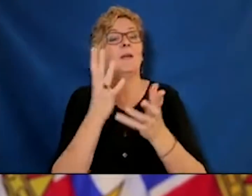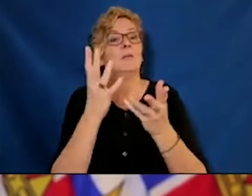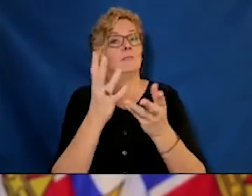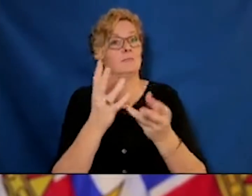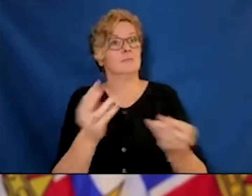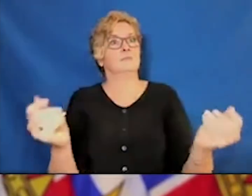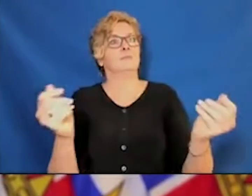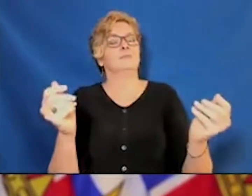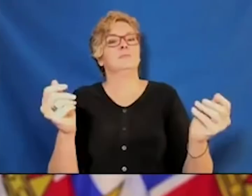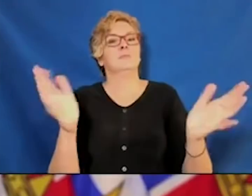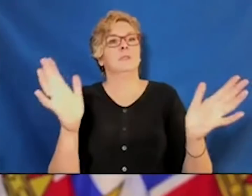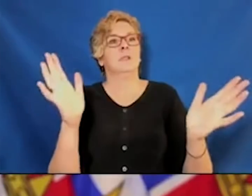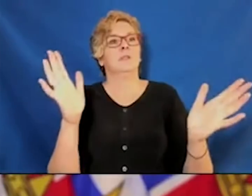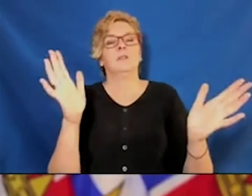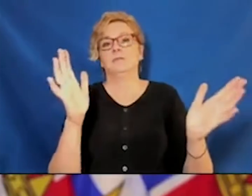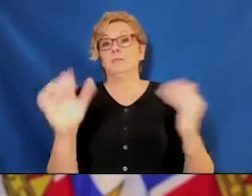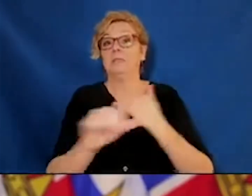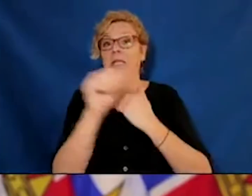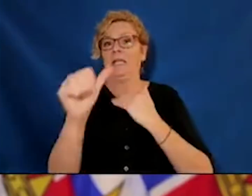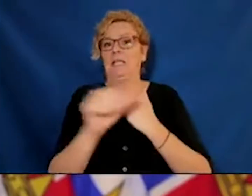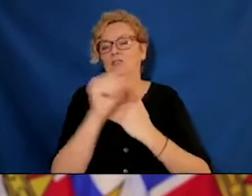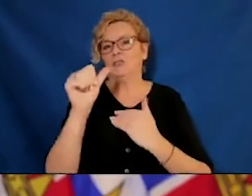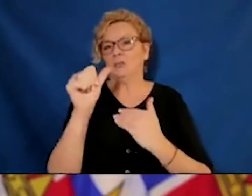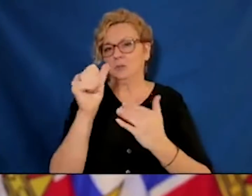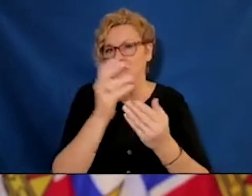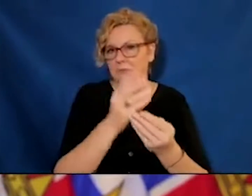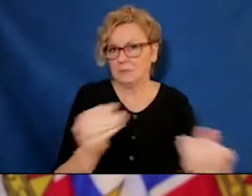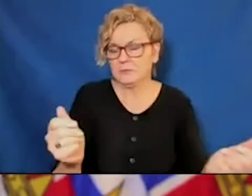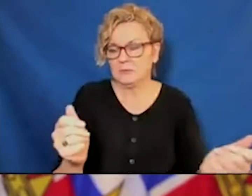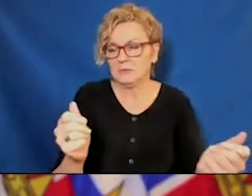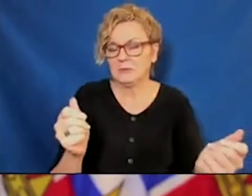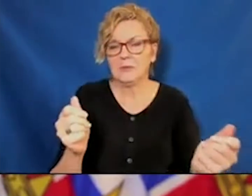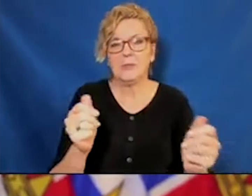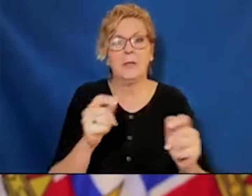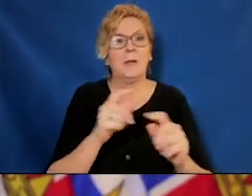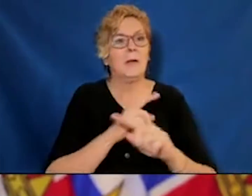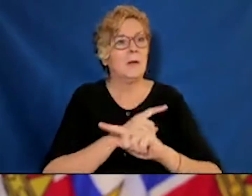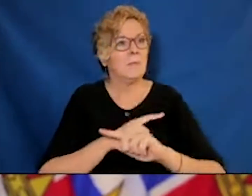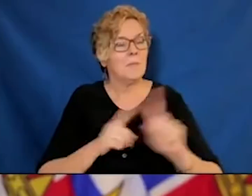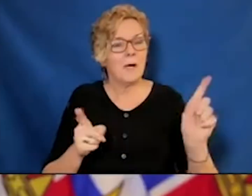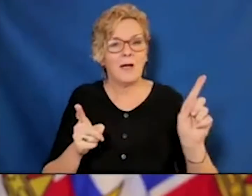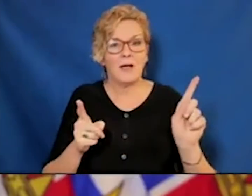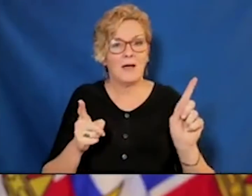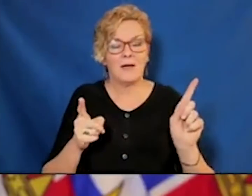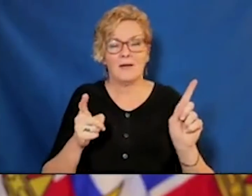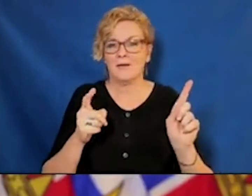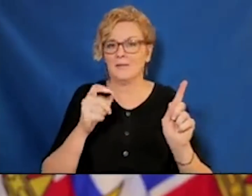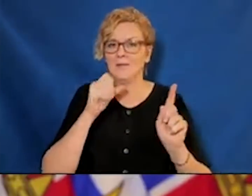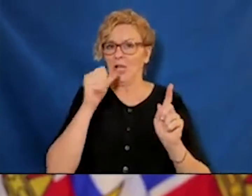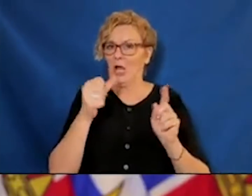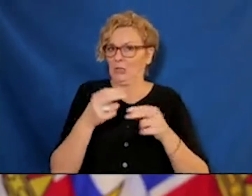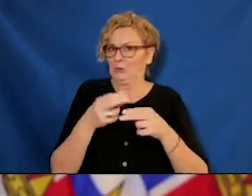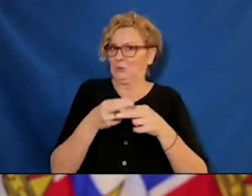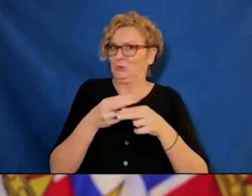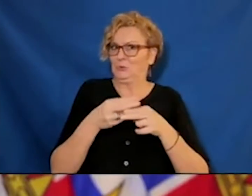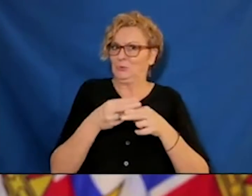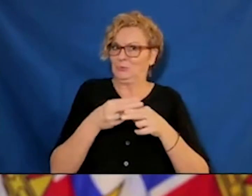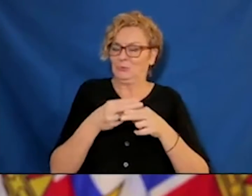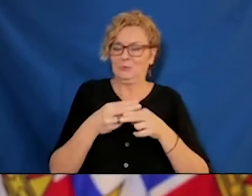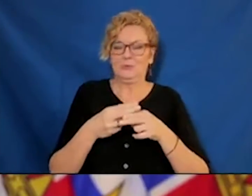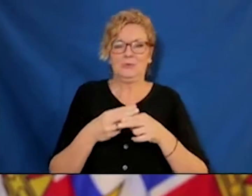lending a hand, by giving a wave or a smile, even behind your mask, to your neighbors, your